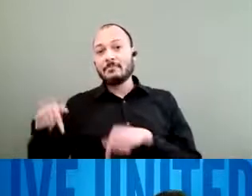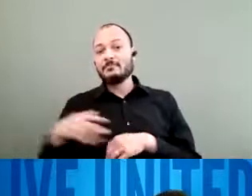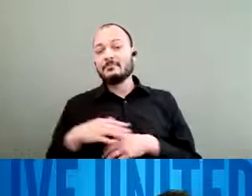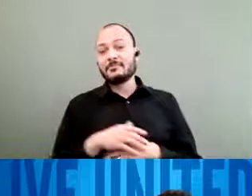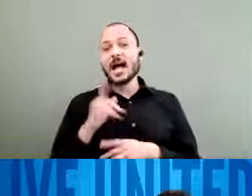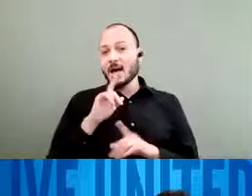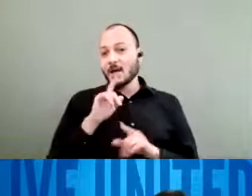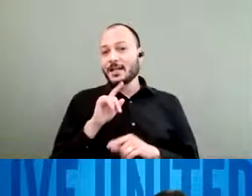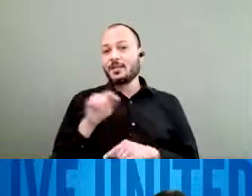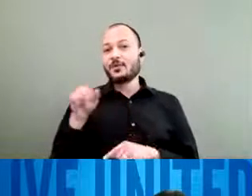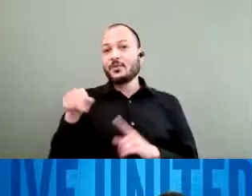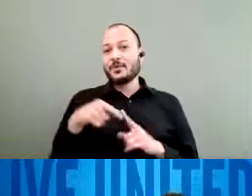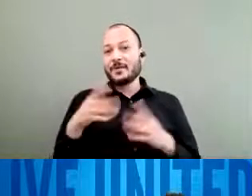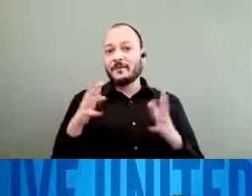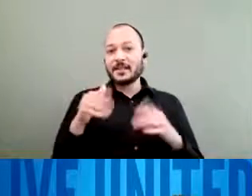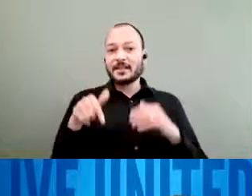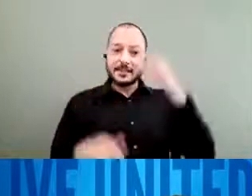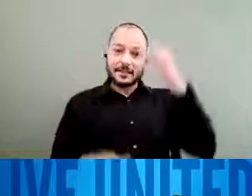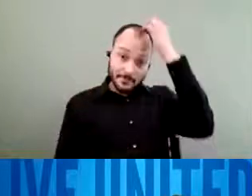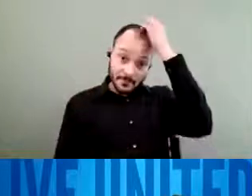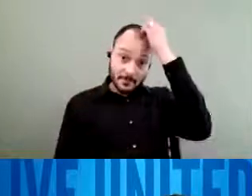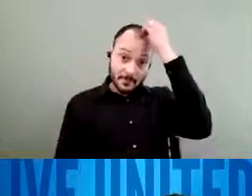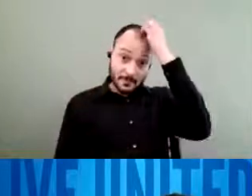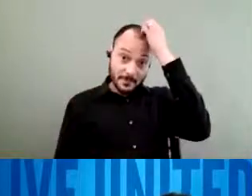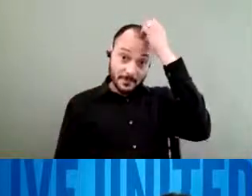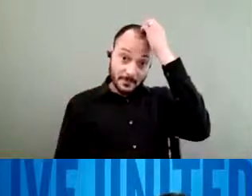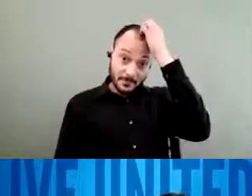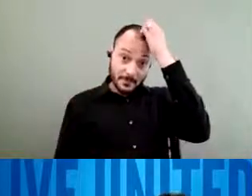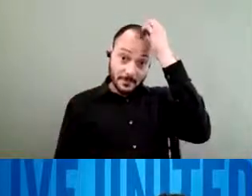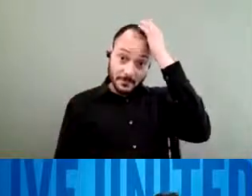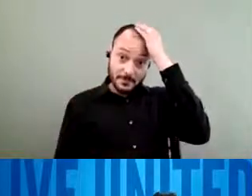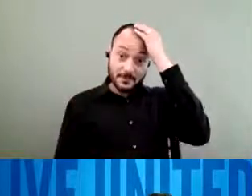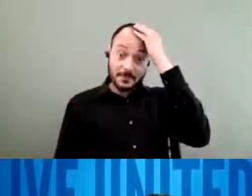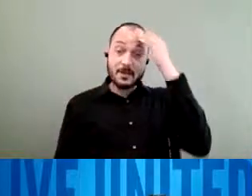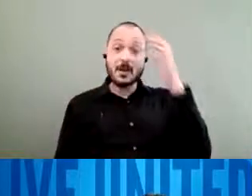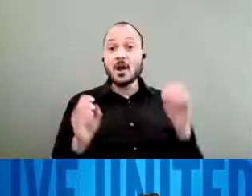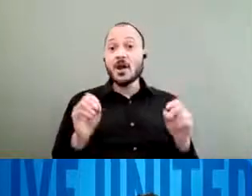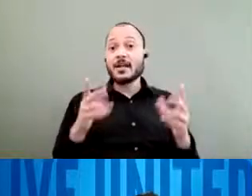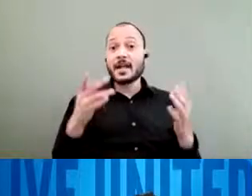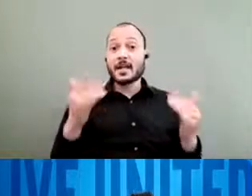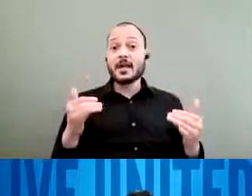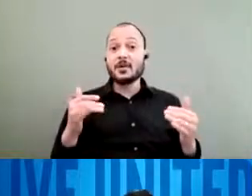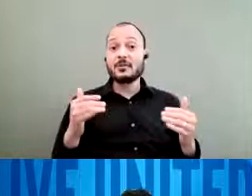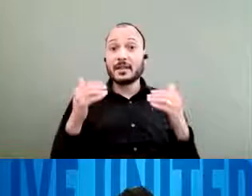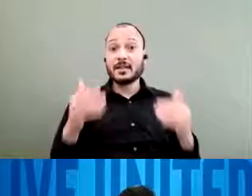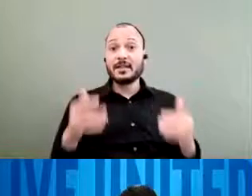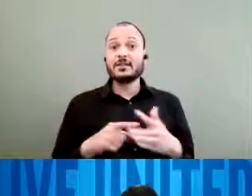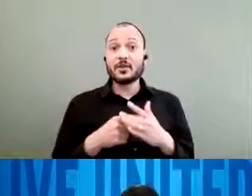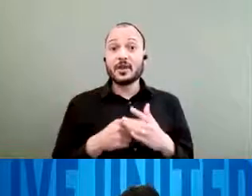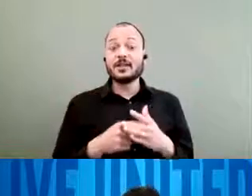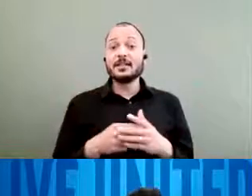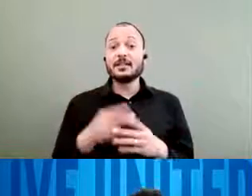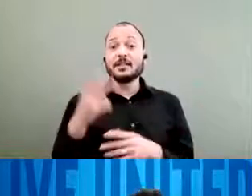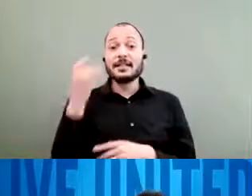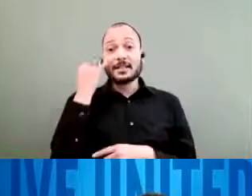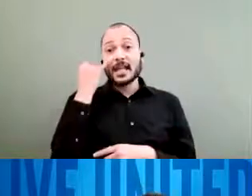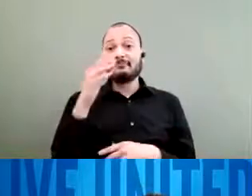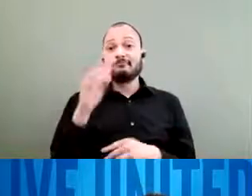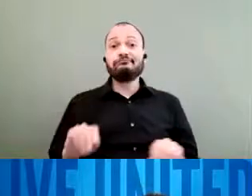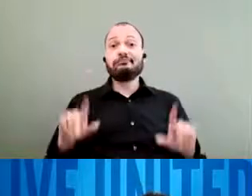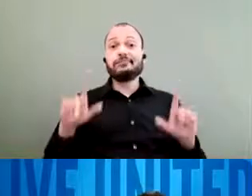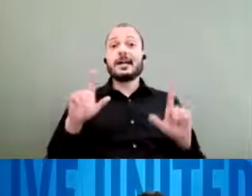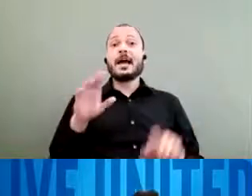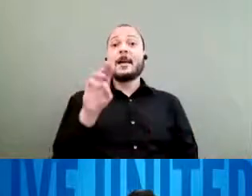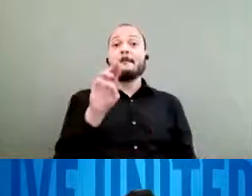get through this here. So we can go ahead and get started on the next slide. So let's say you get to myfreetaxes.org, you get to